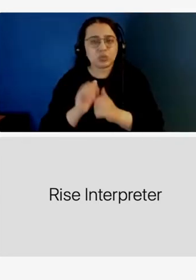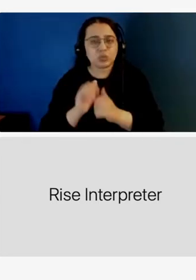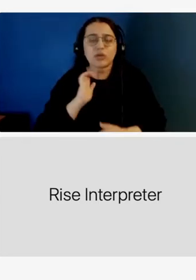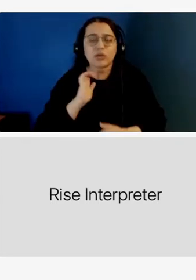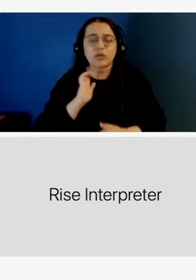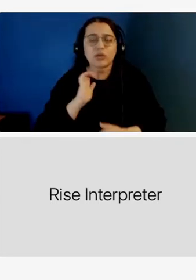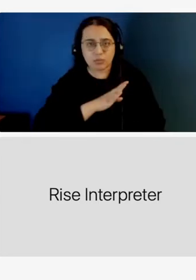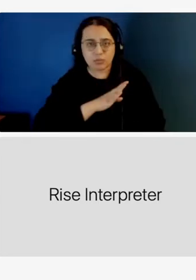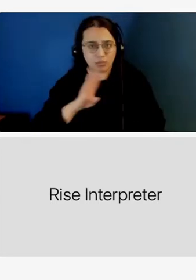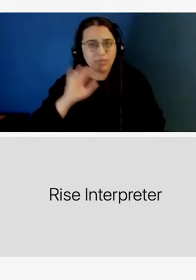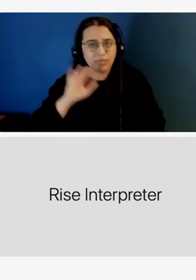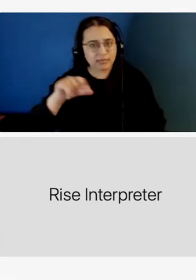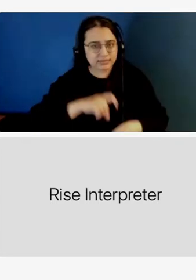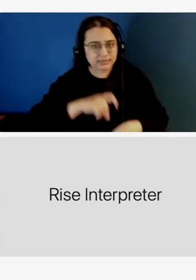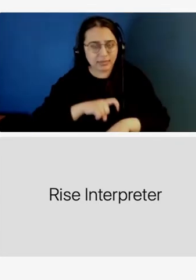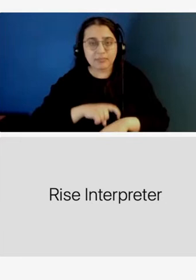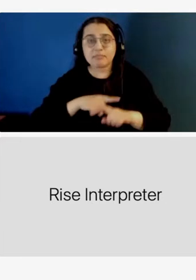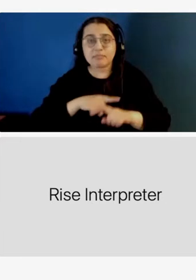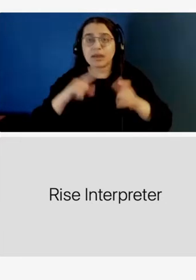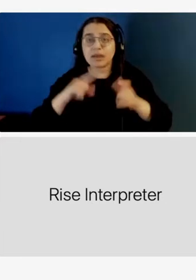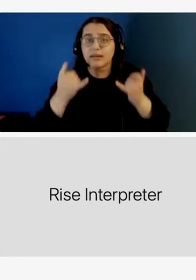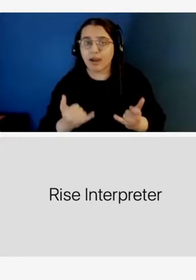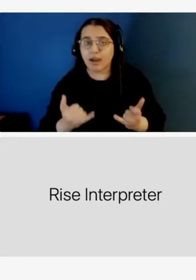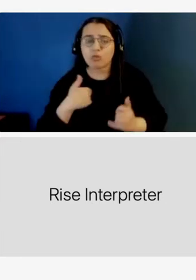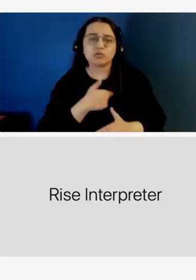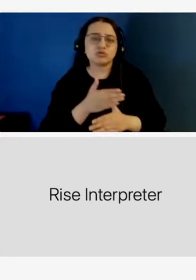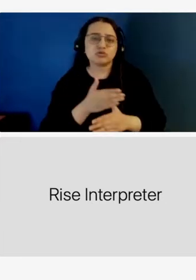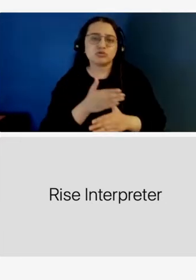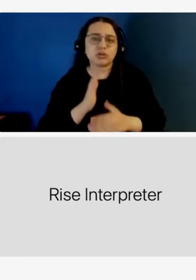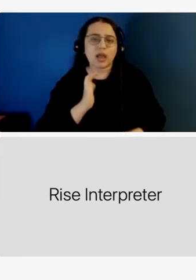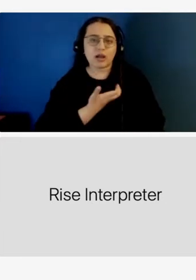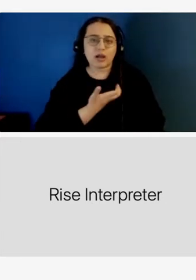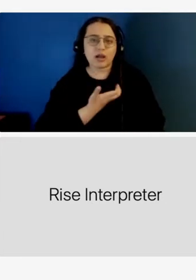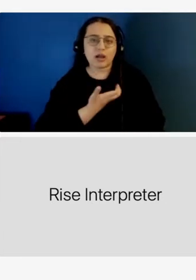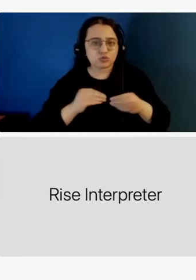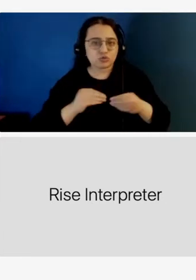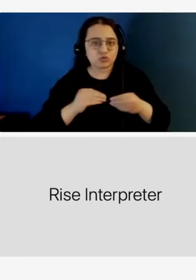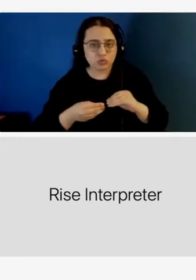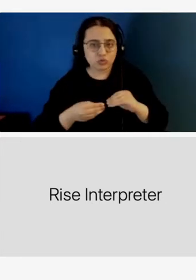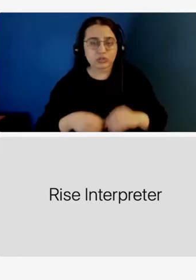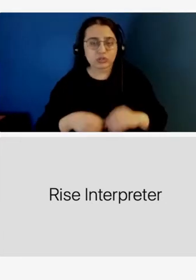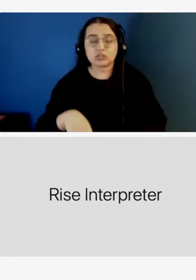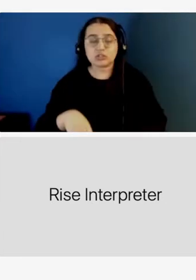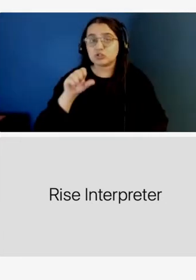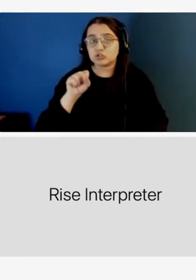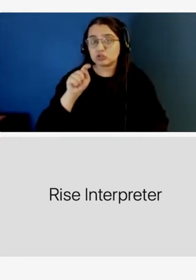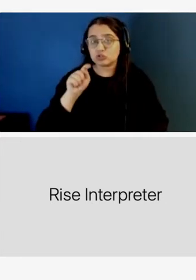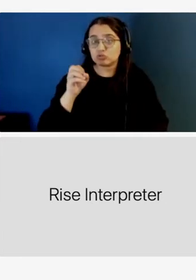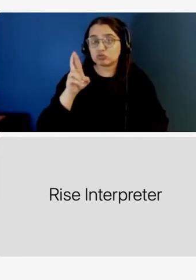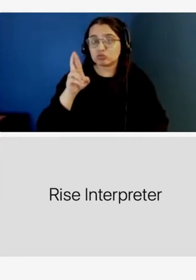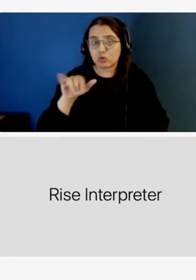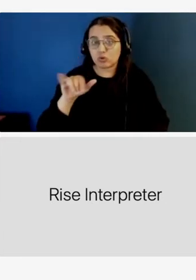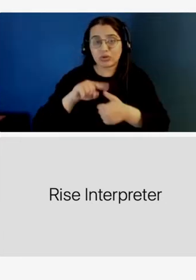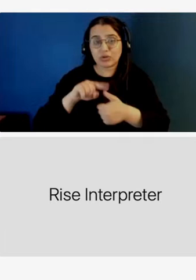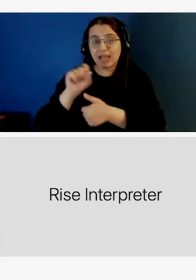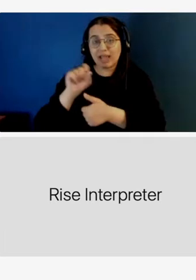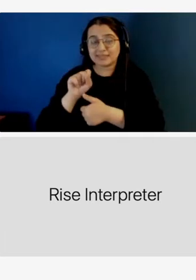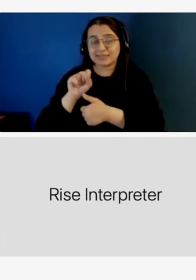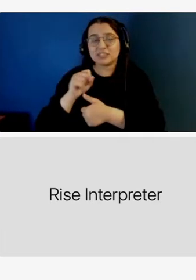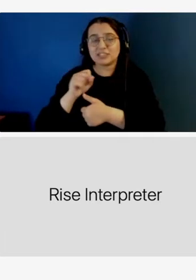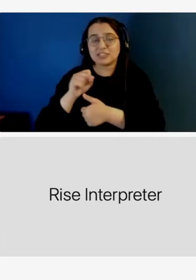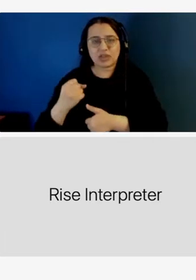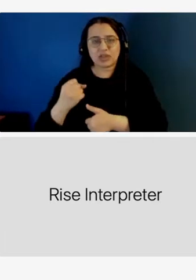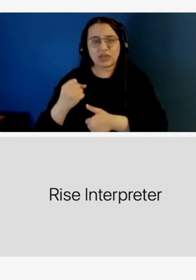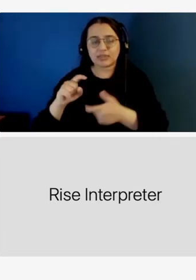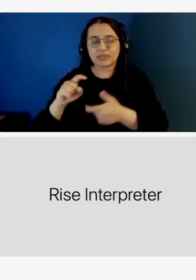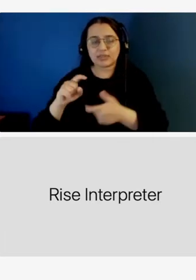our story, and story is strength. T is tackle, to tackle what we